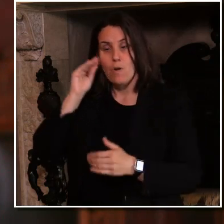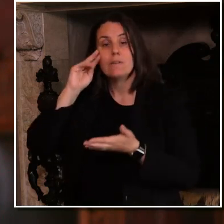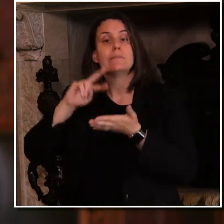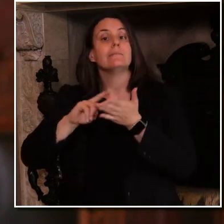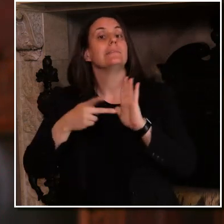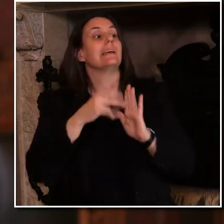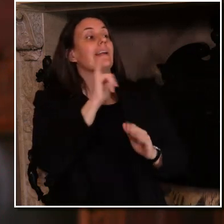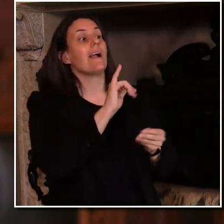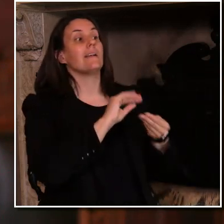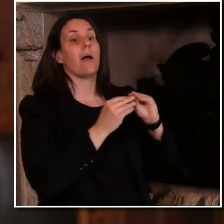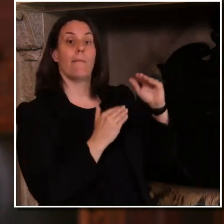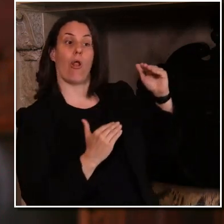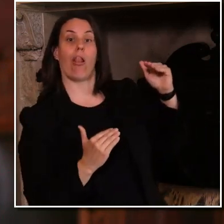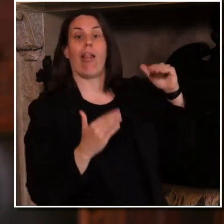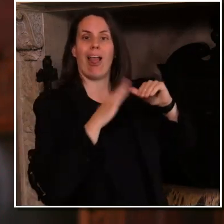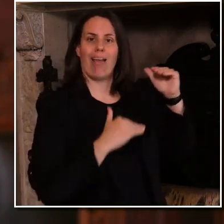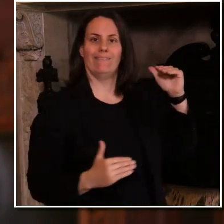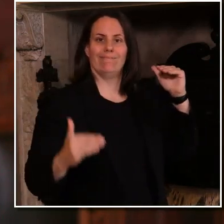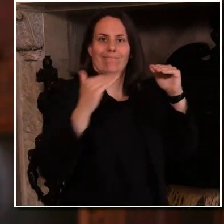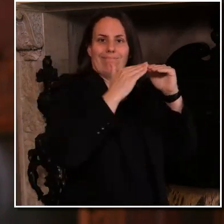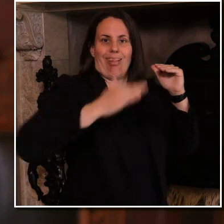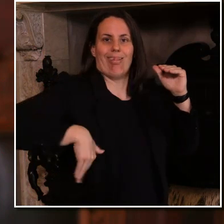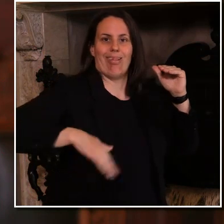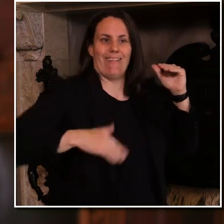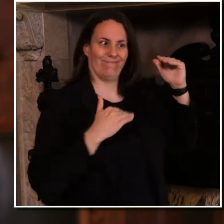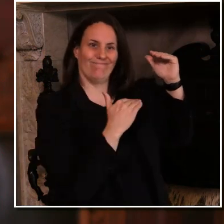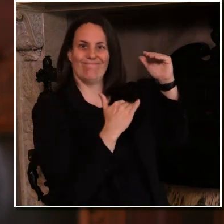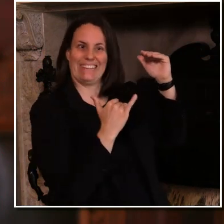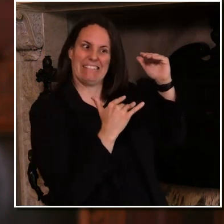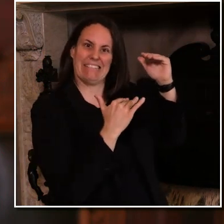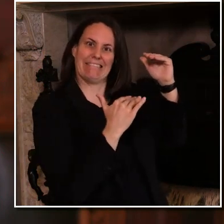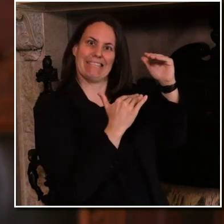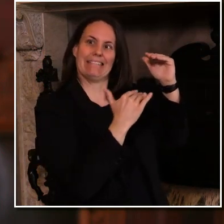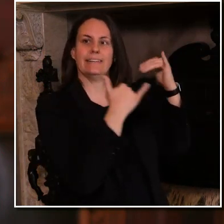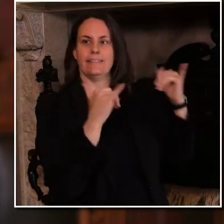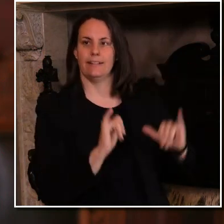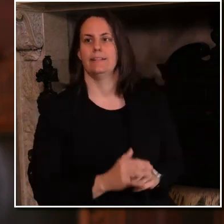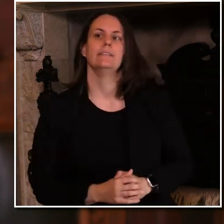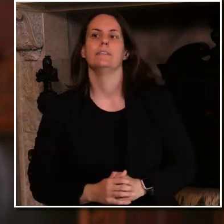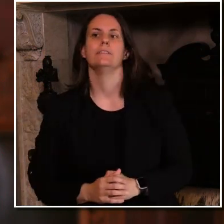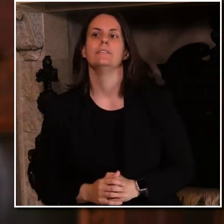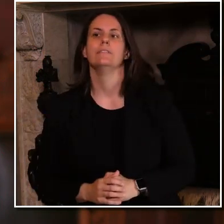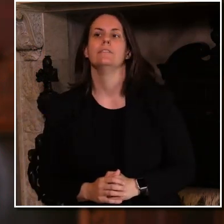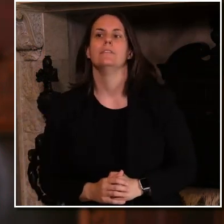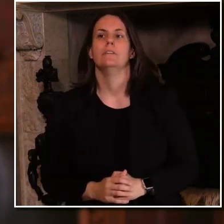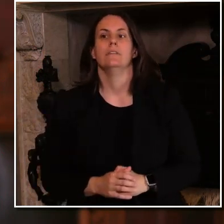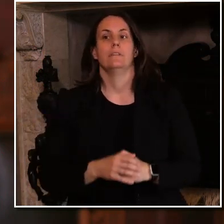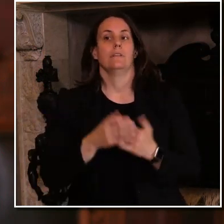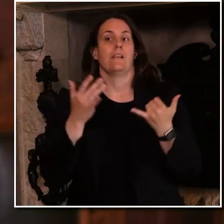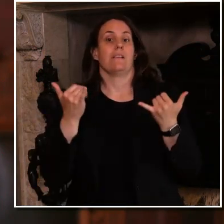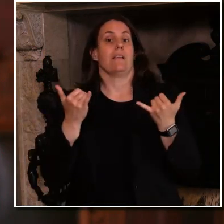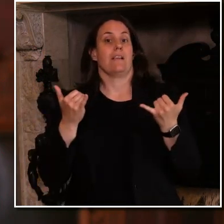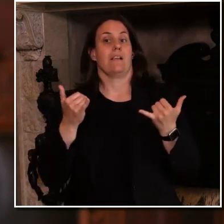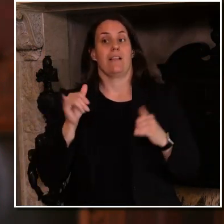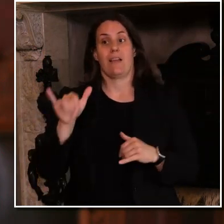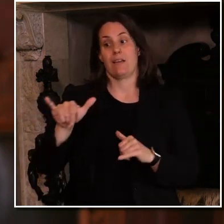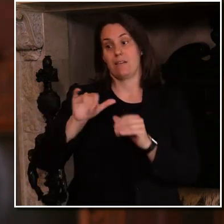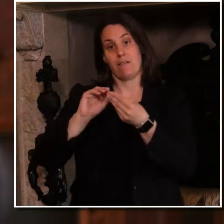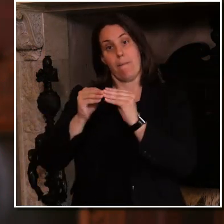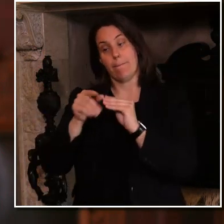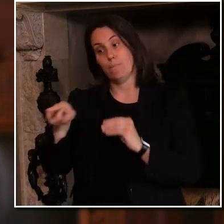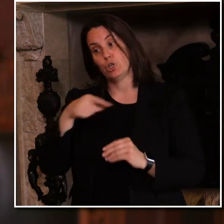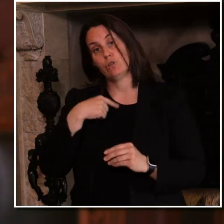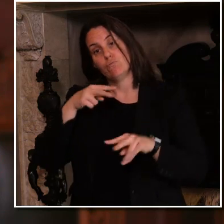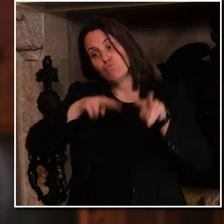again, continue to make sure that these worst case scenarios don't happen. The modeling we've done most recently, which is